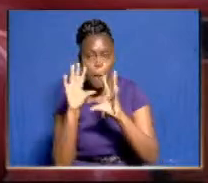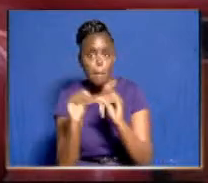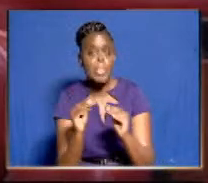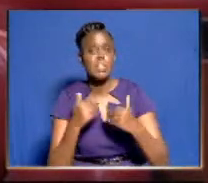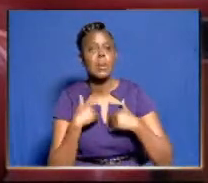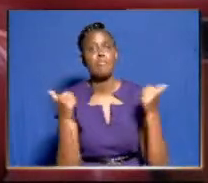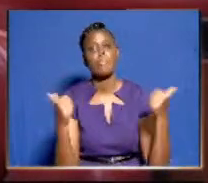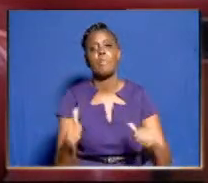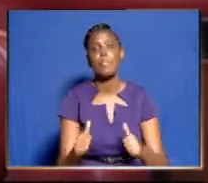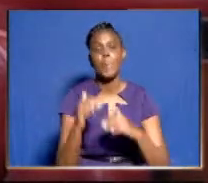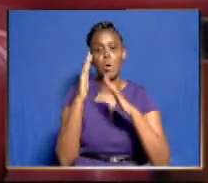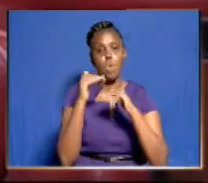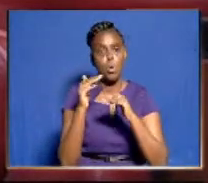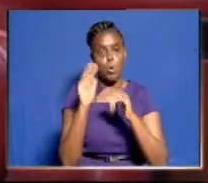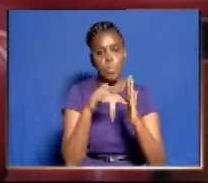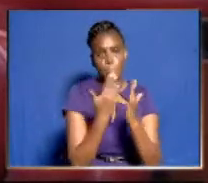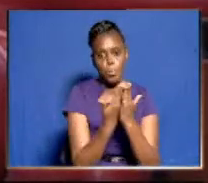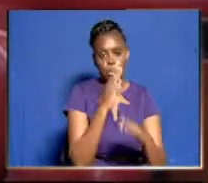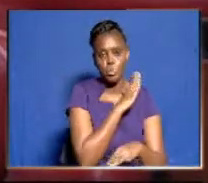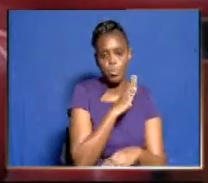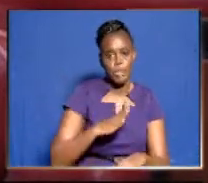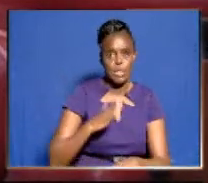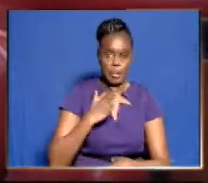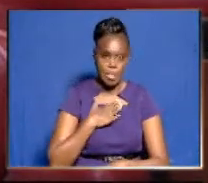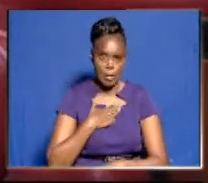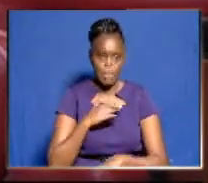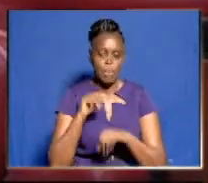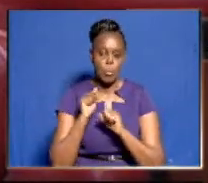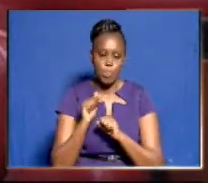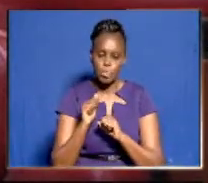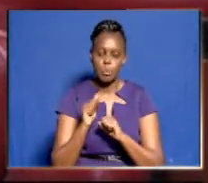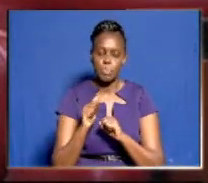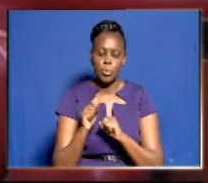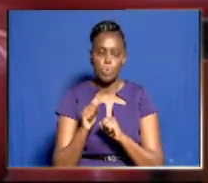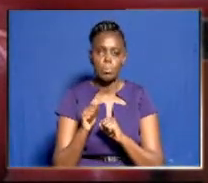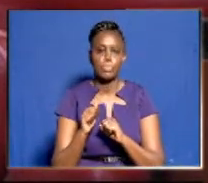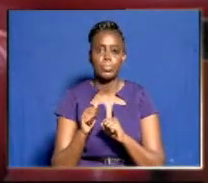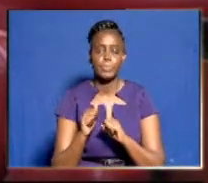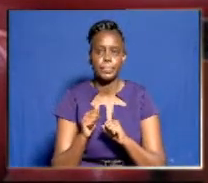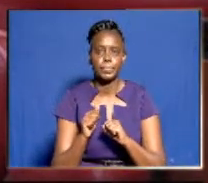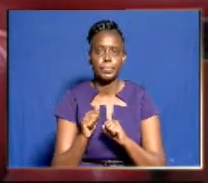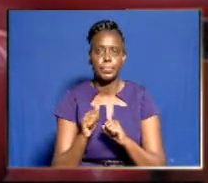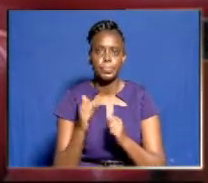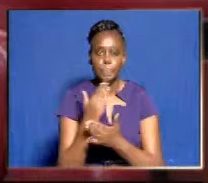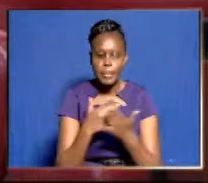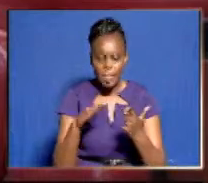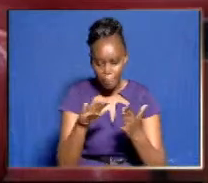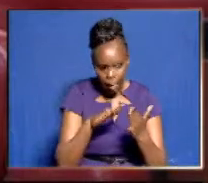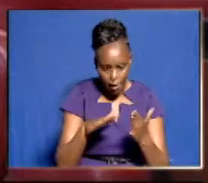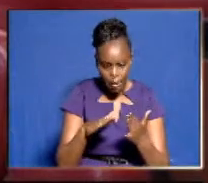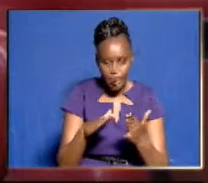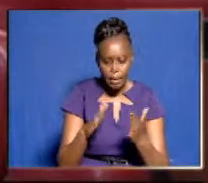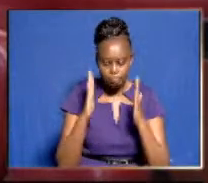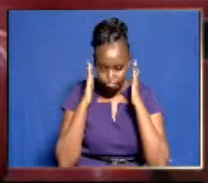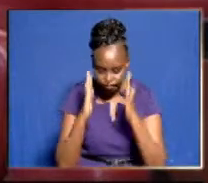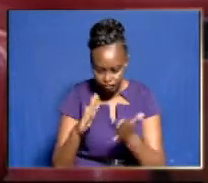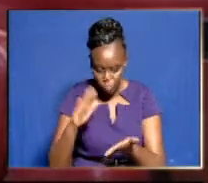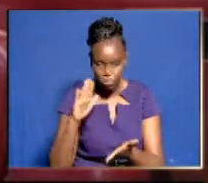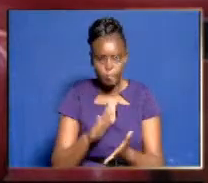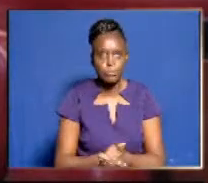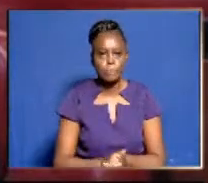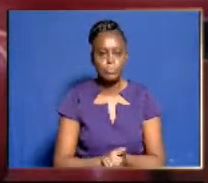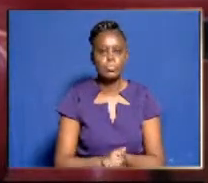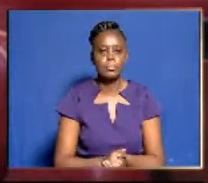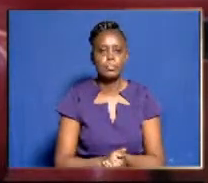hope, and we have proposed as a committee that we can look at some of these areas. Honorable